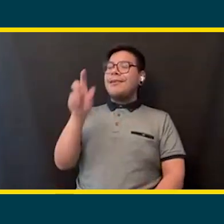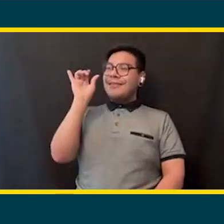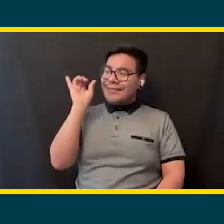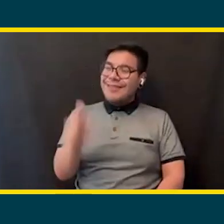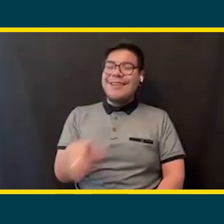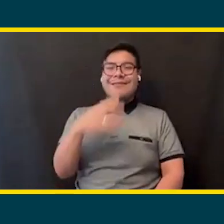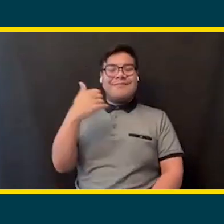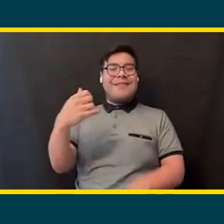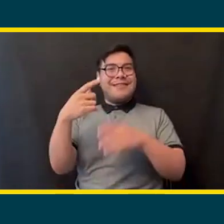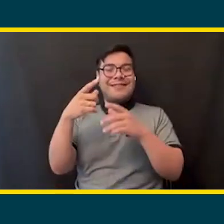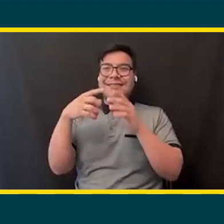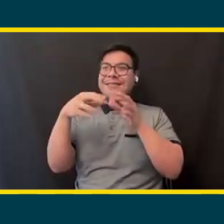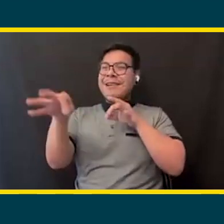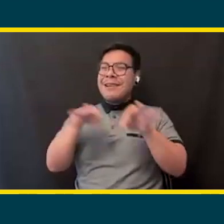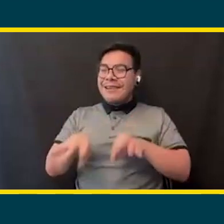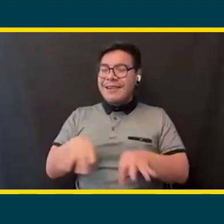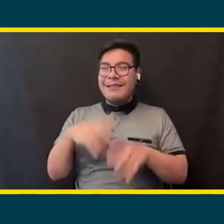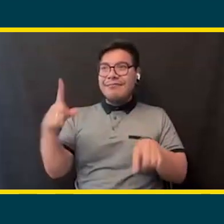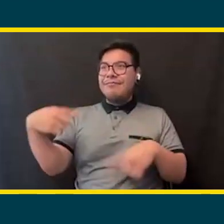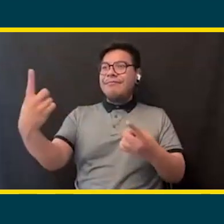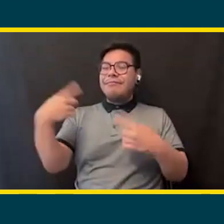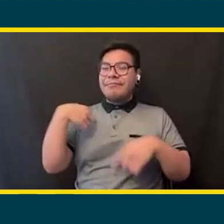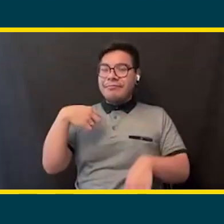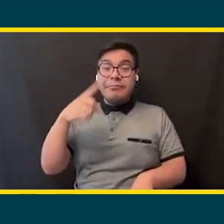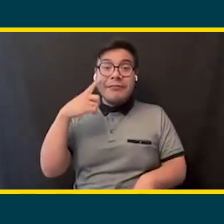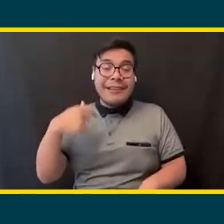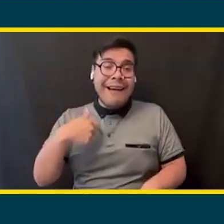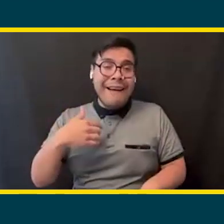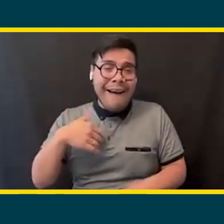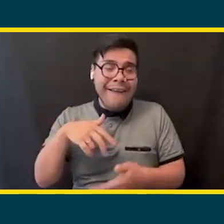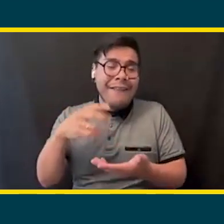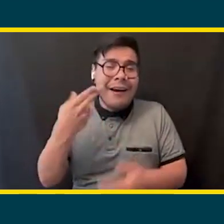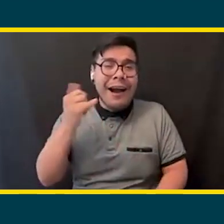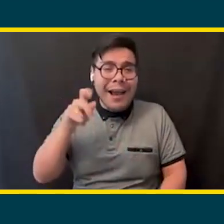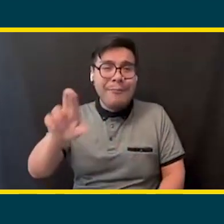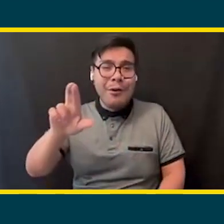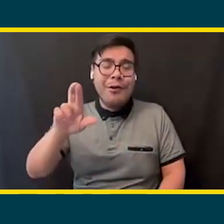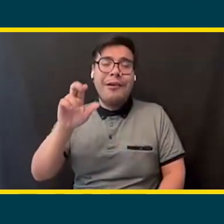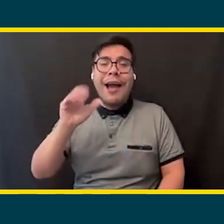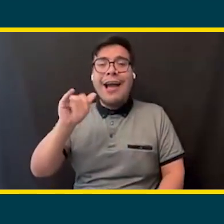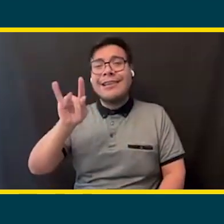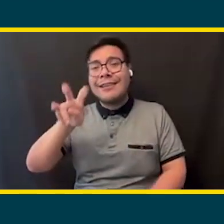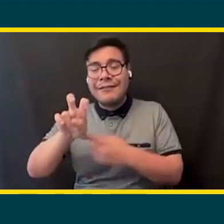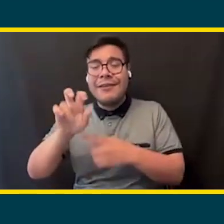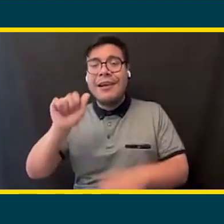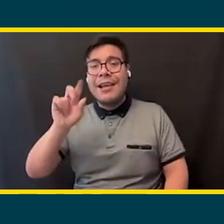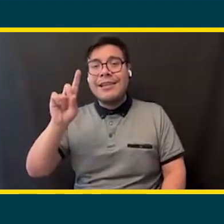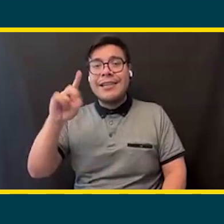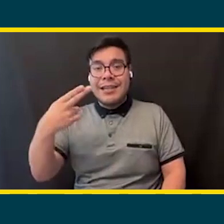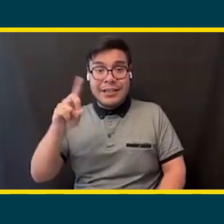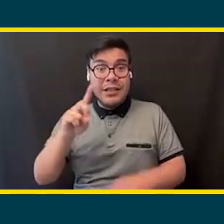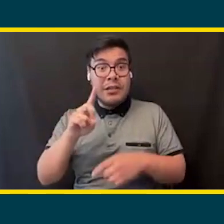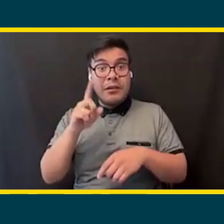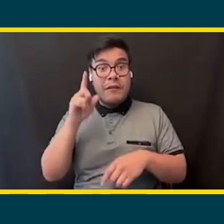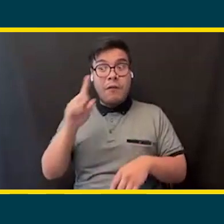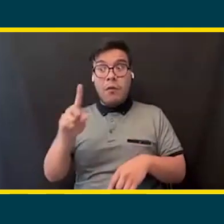it feels so affirming, because I have a hyperactive ADHD too, predominantly hyperactive. And like to sit still is the